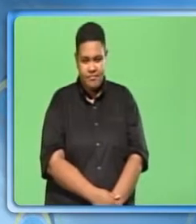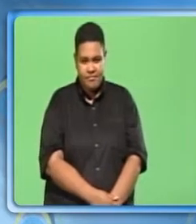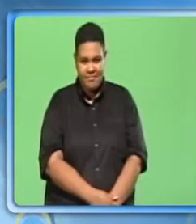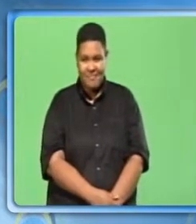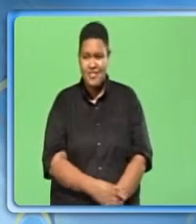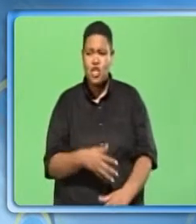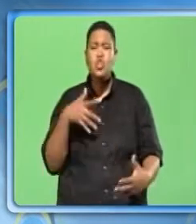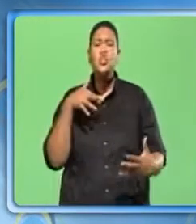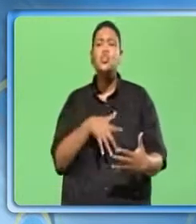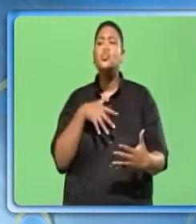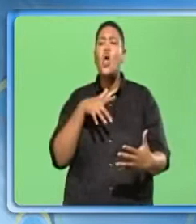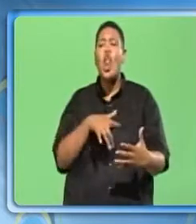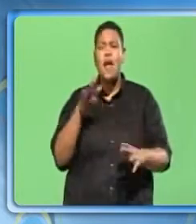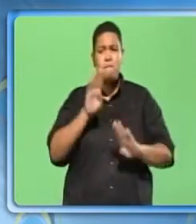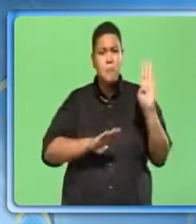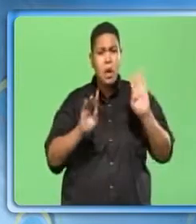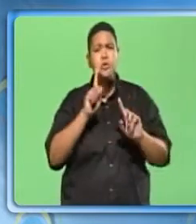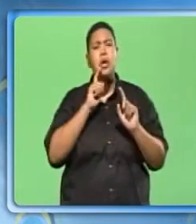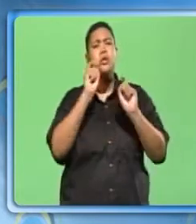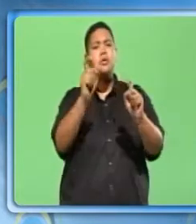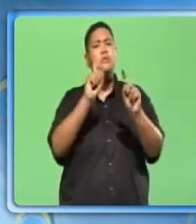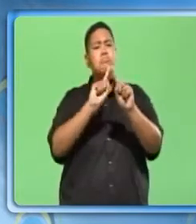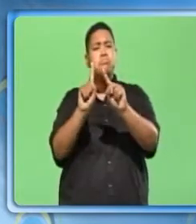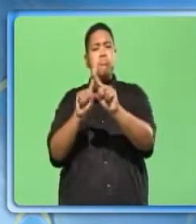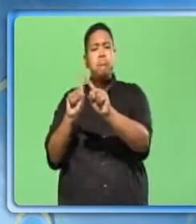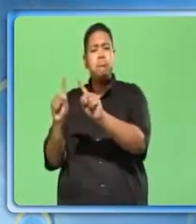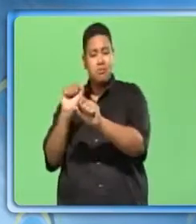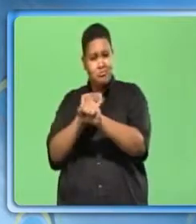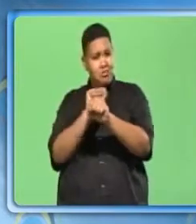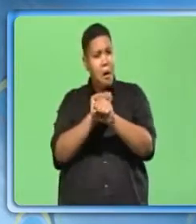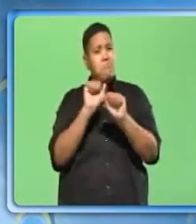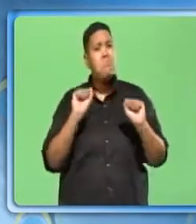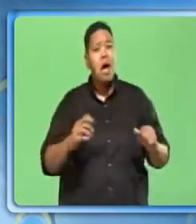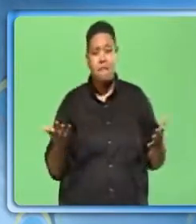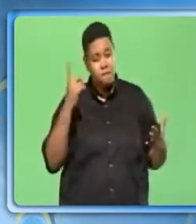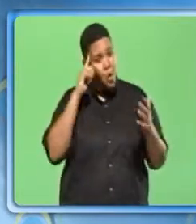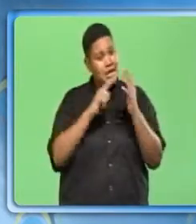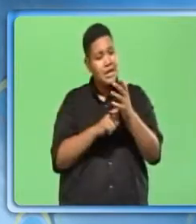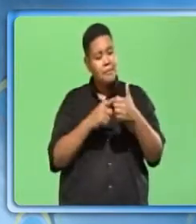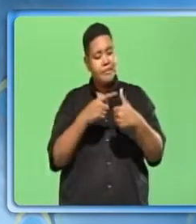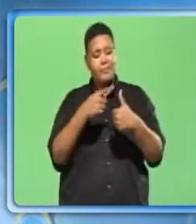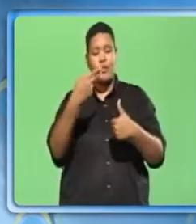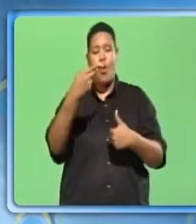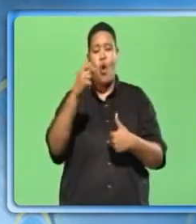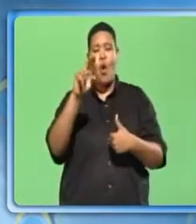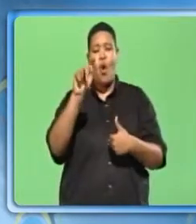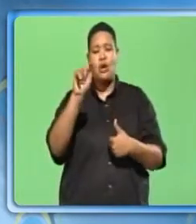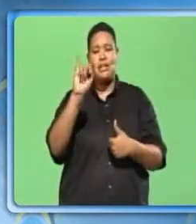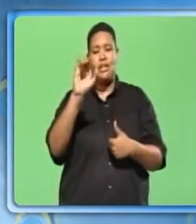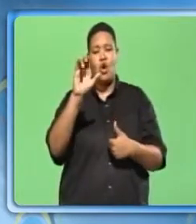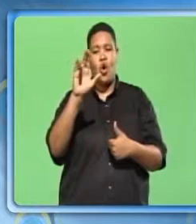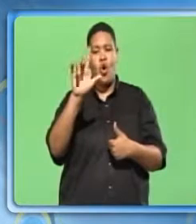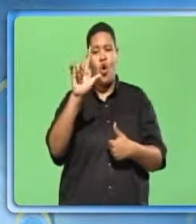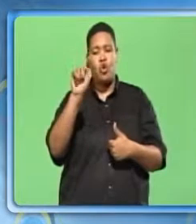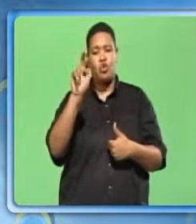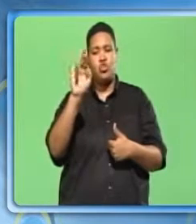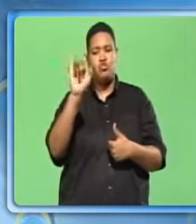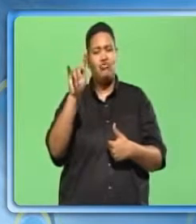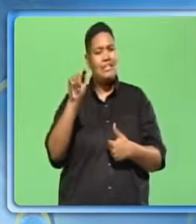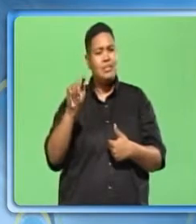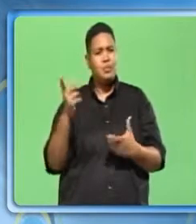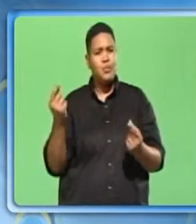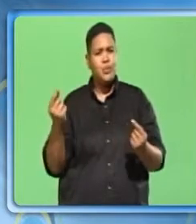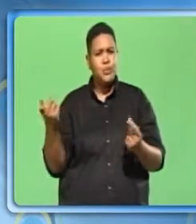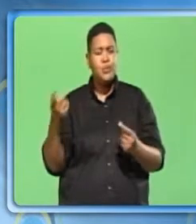The study of biology can prepare you for interesting careers such as horticulturalist. The horticulturalist